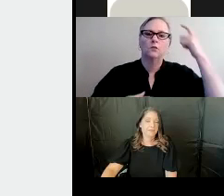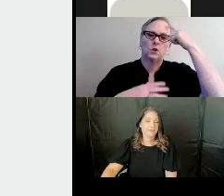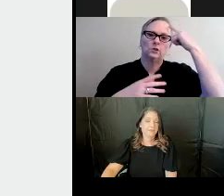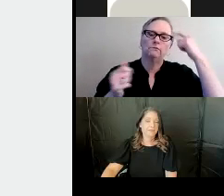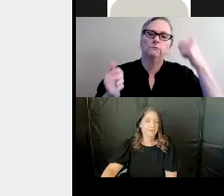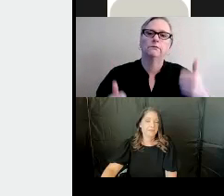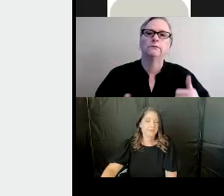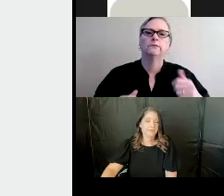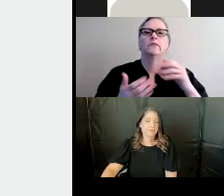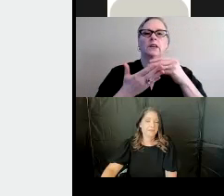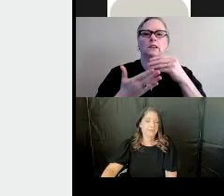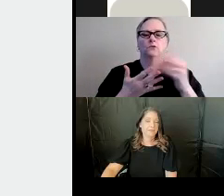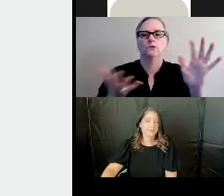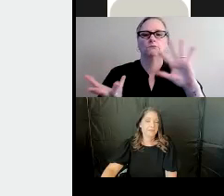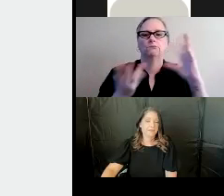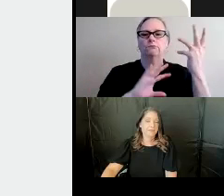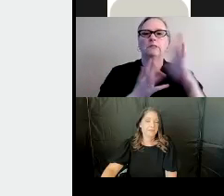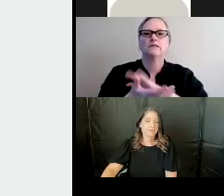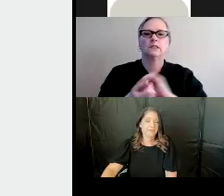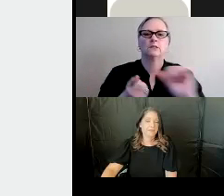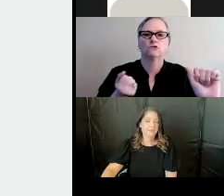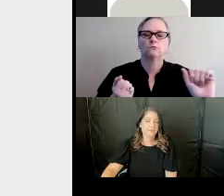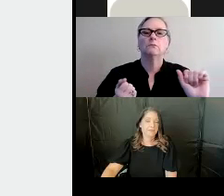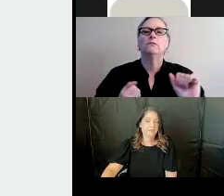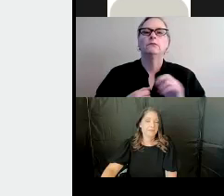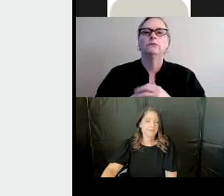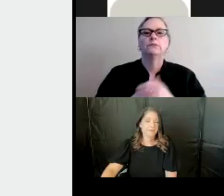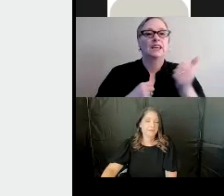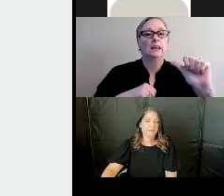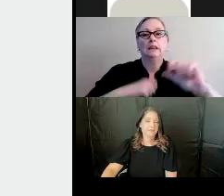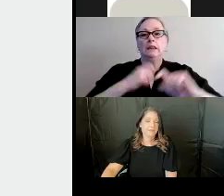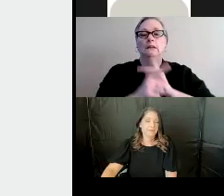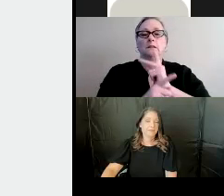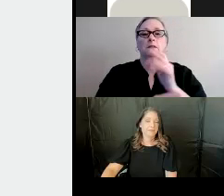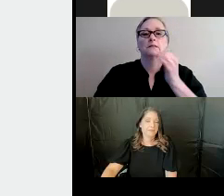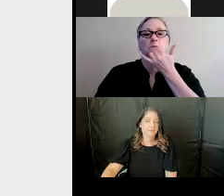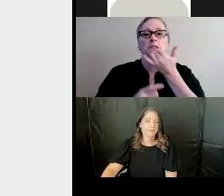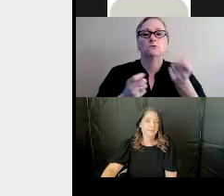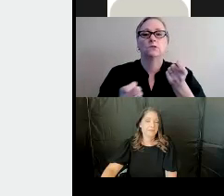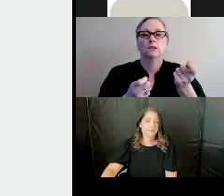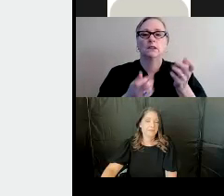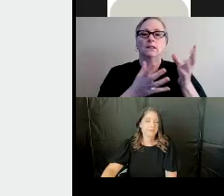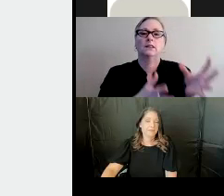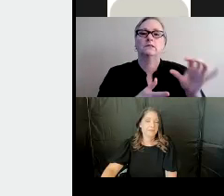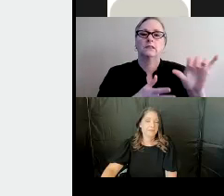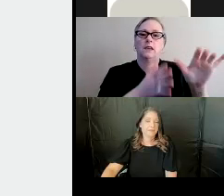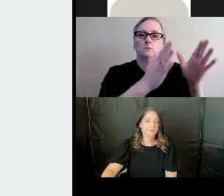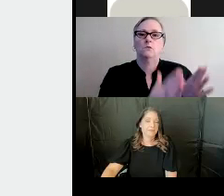financial devastation. Any type of mistreatment can leave the abused person feeling